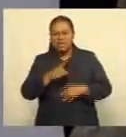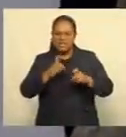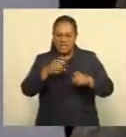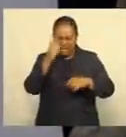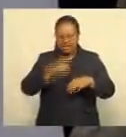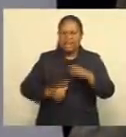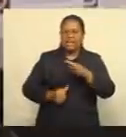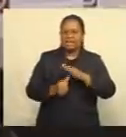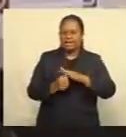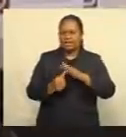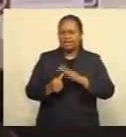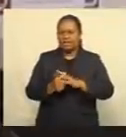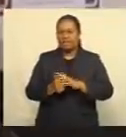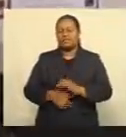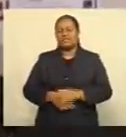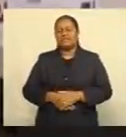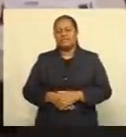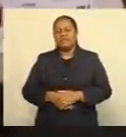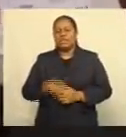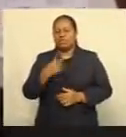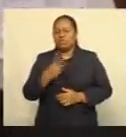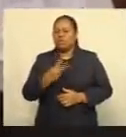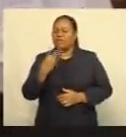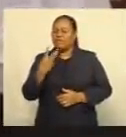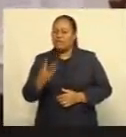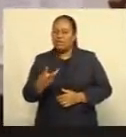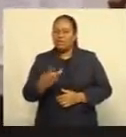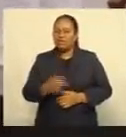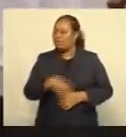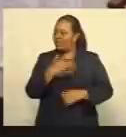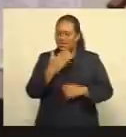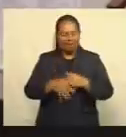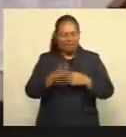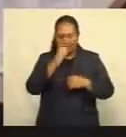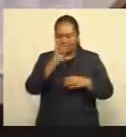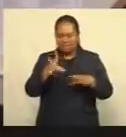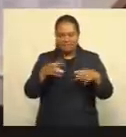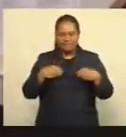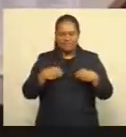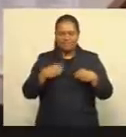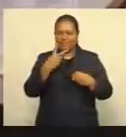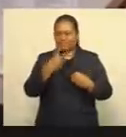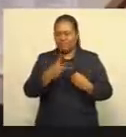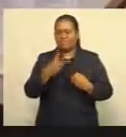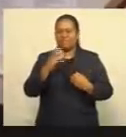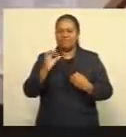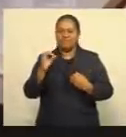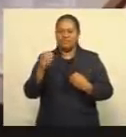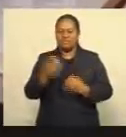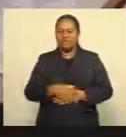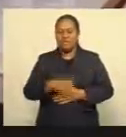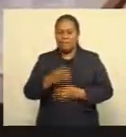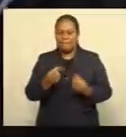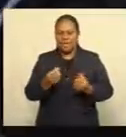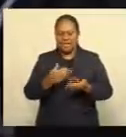assessing phases 2 and 3 of COVID-19 relief will not be eligible for this one-off payment. The period for the one-off lockdown